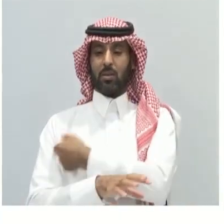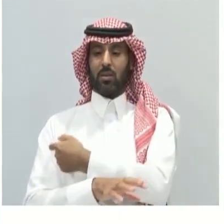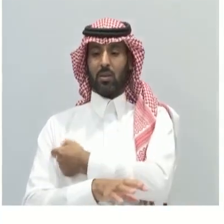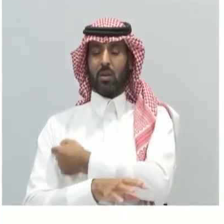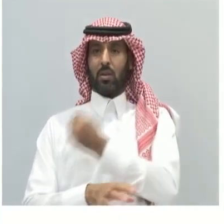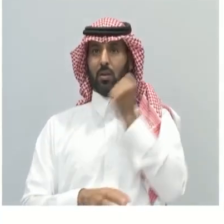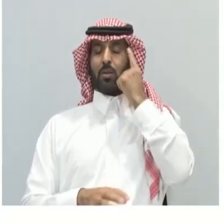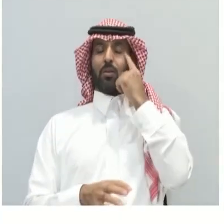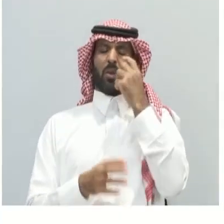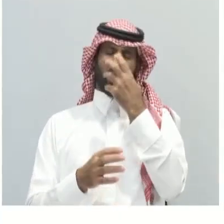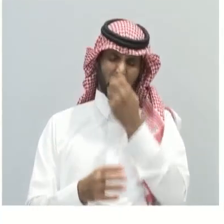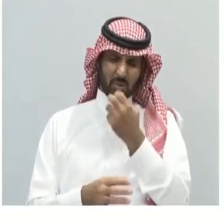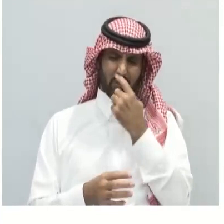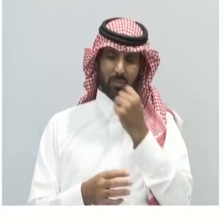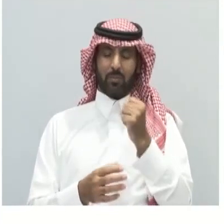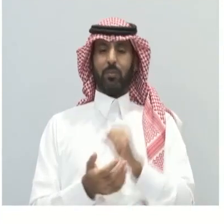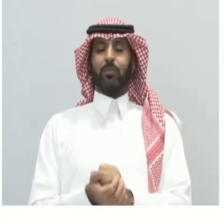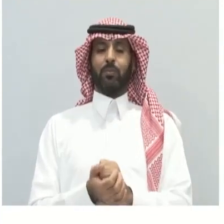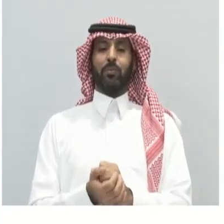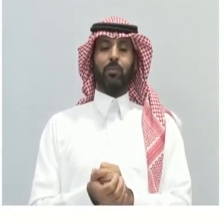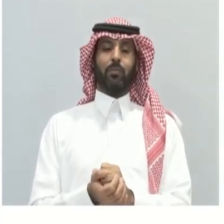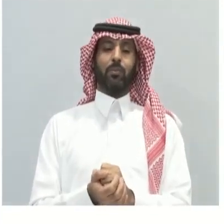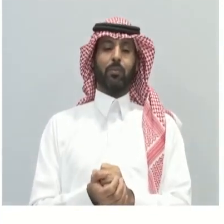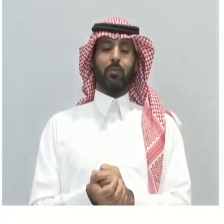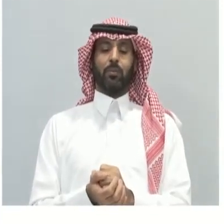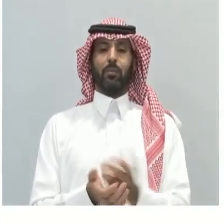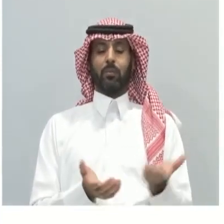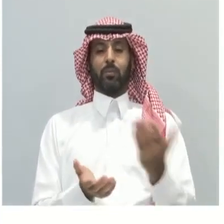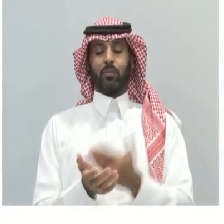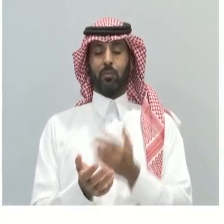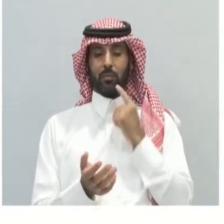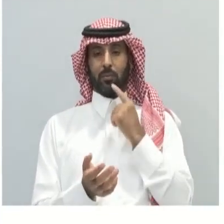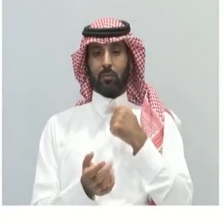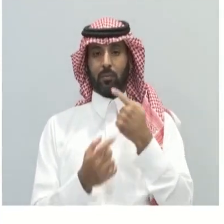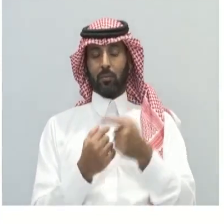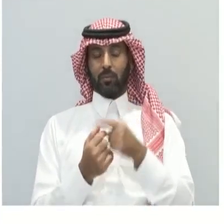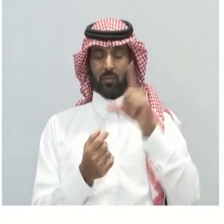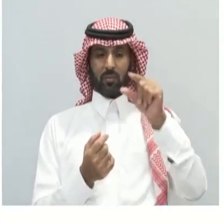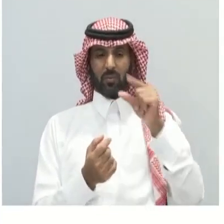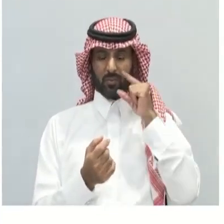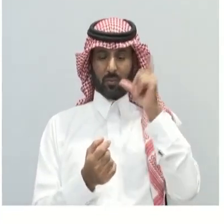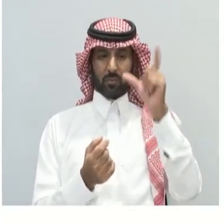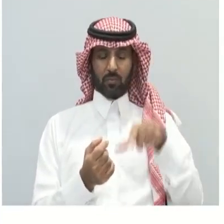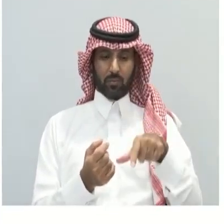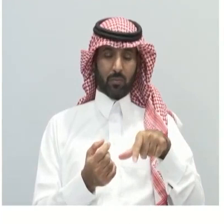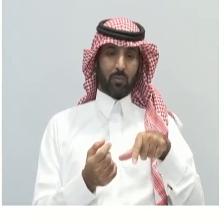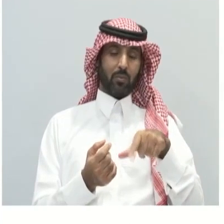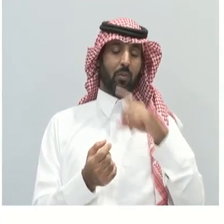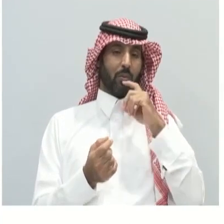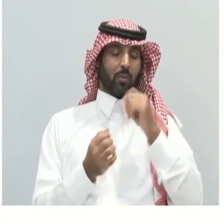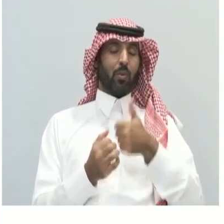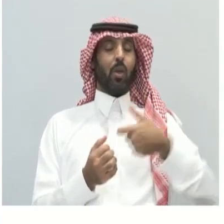he woke up having a cold. And he also took the short version of going